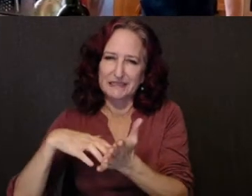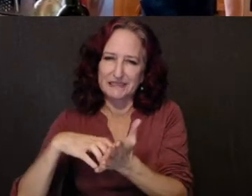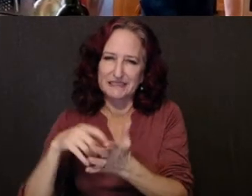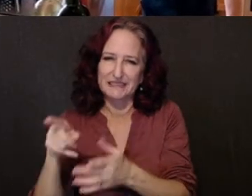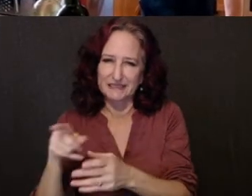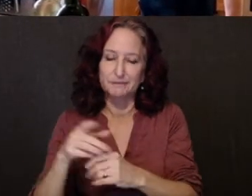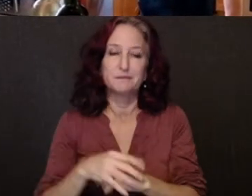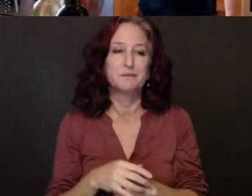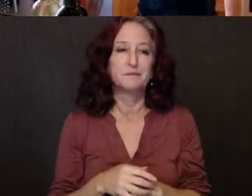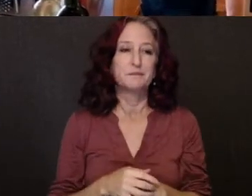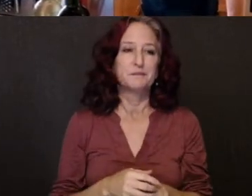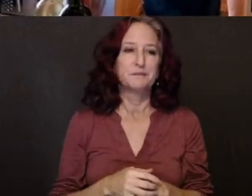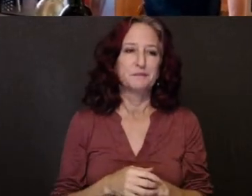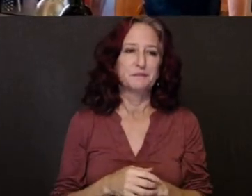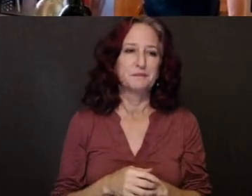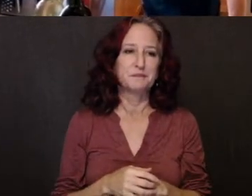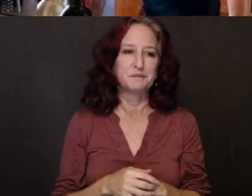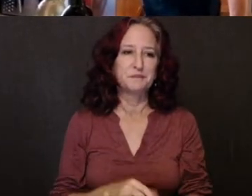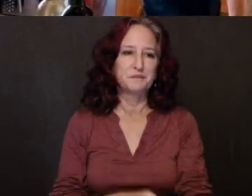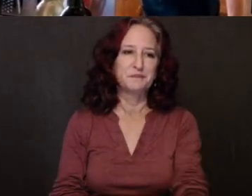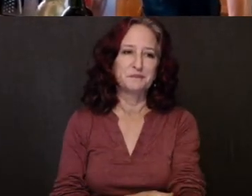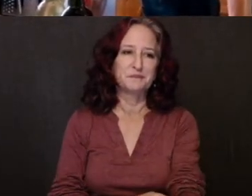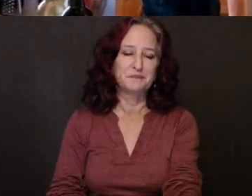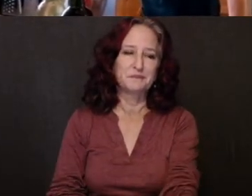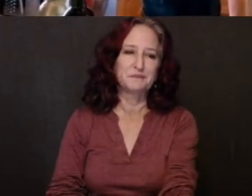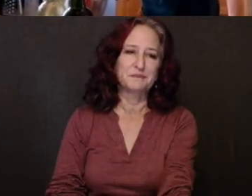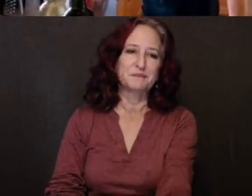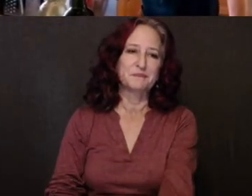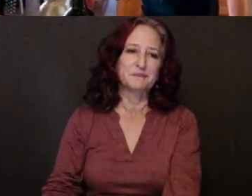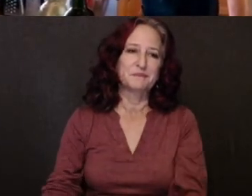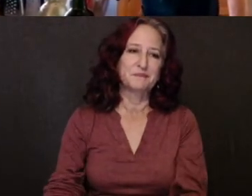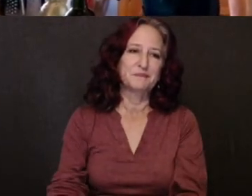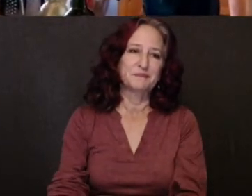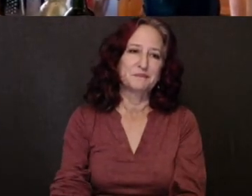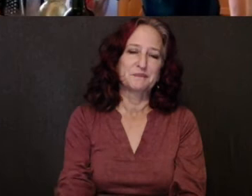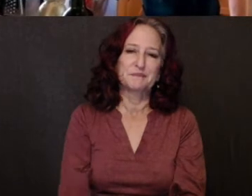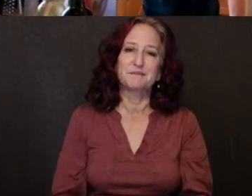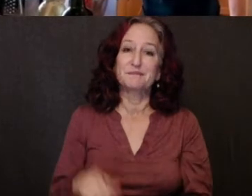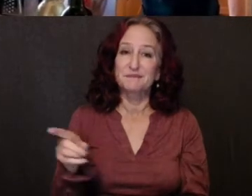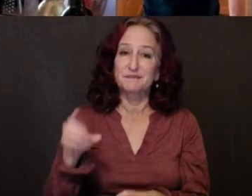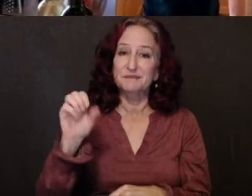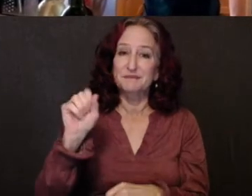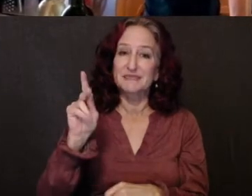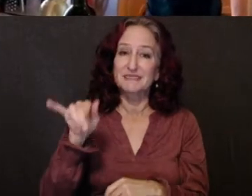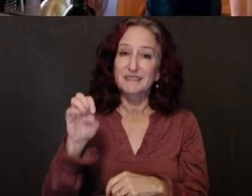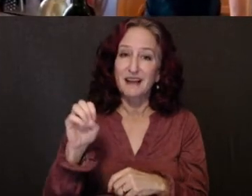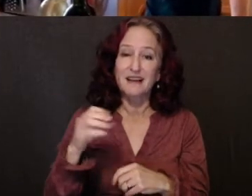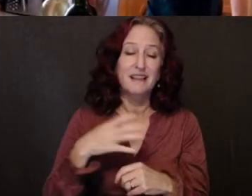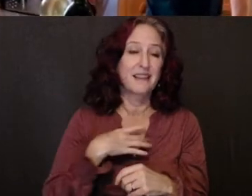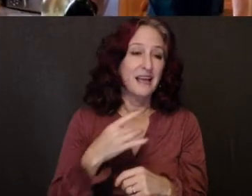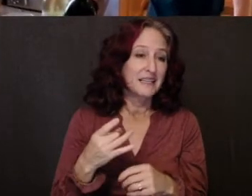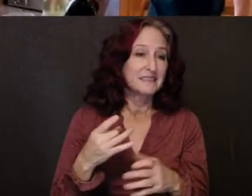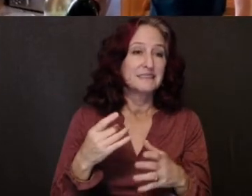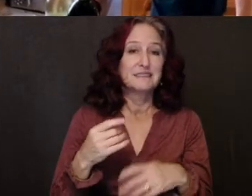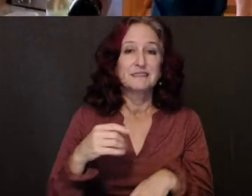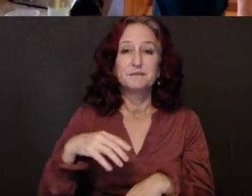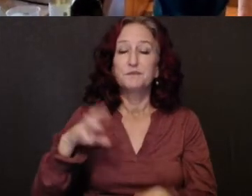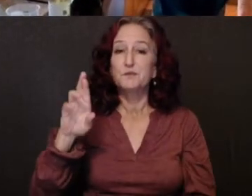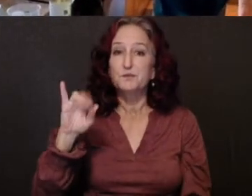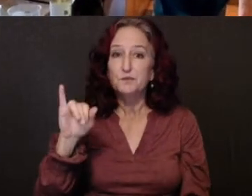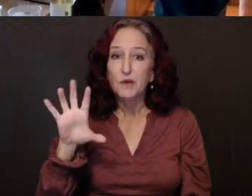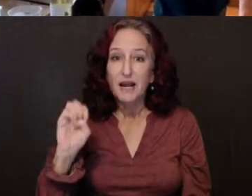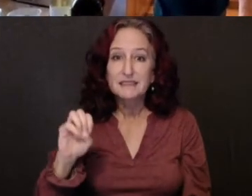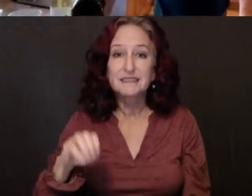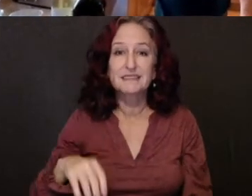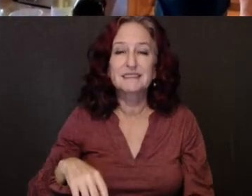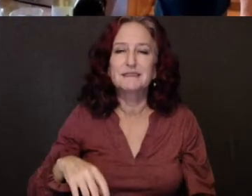know, she's vegetarian, almost vegan. She likes chocolate, so I think she gets a hold of some of those